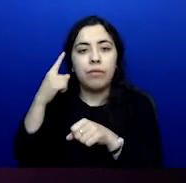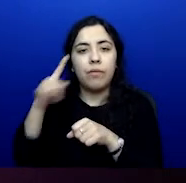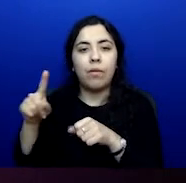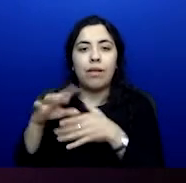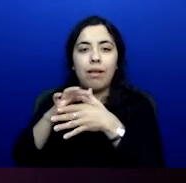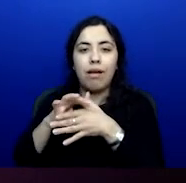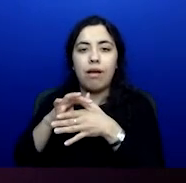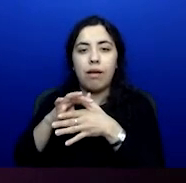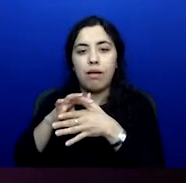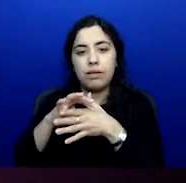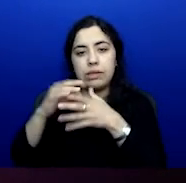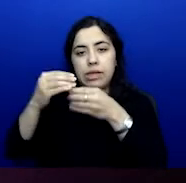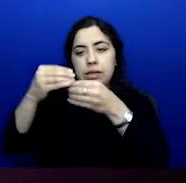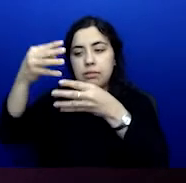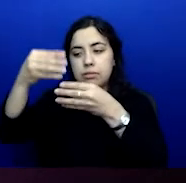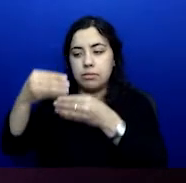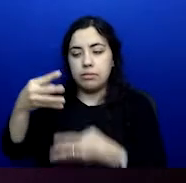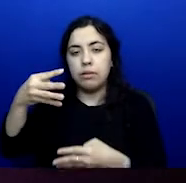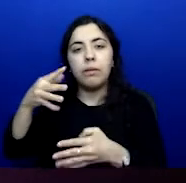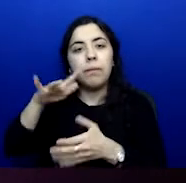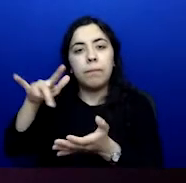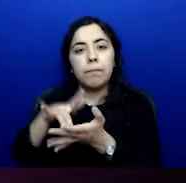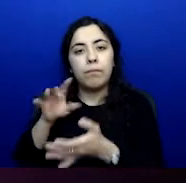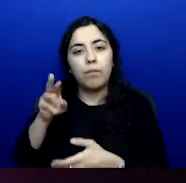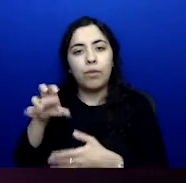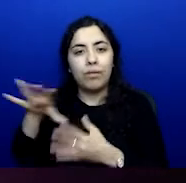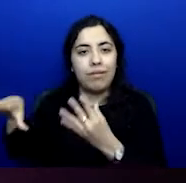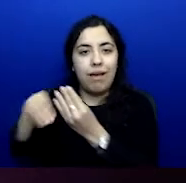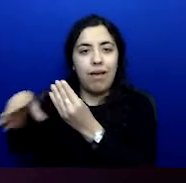object, which middleware can add things to.